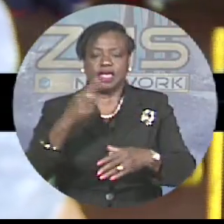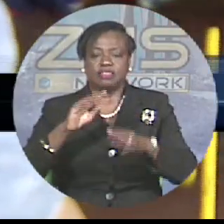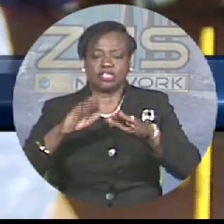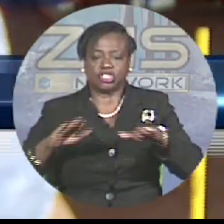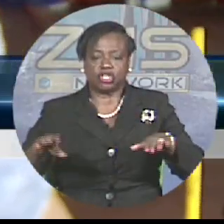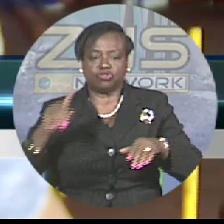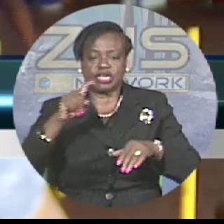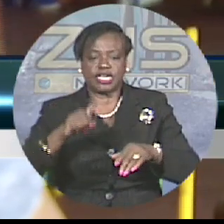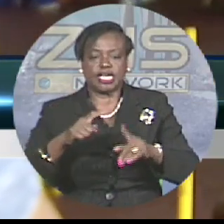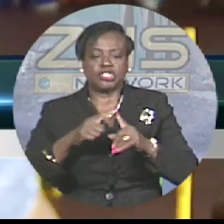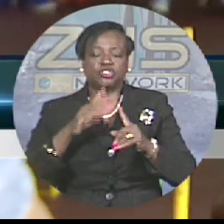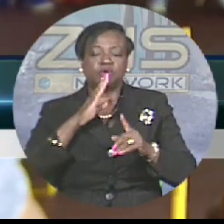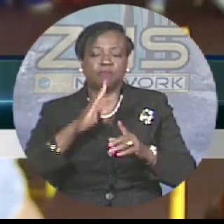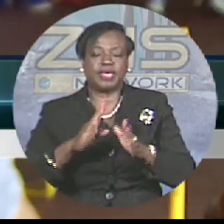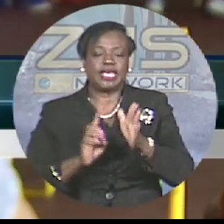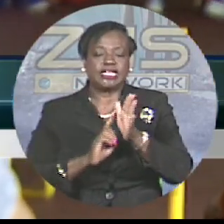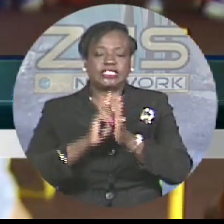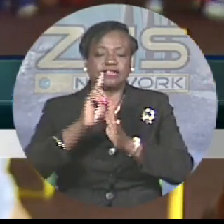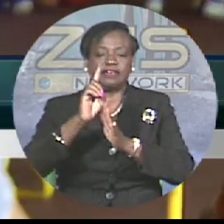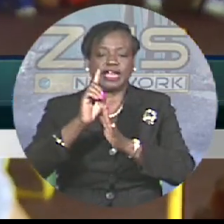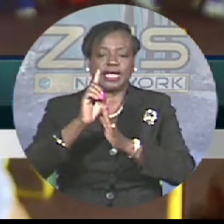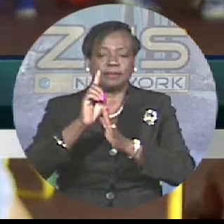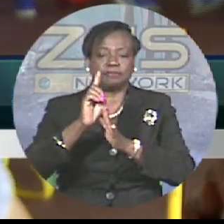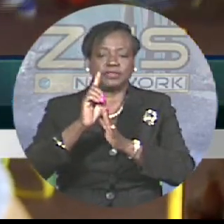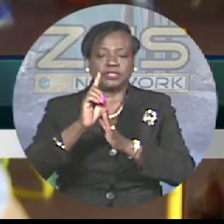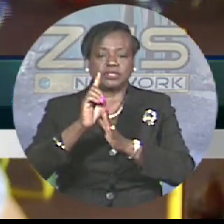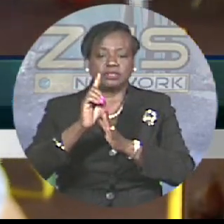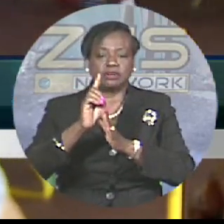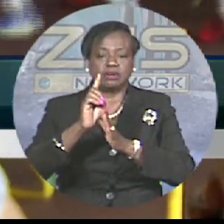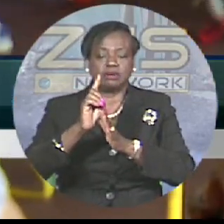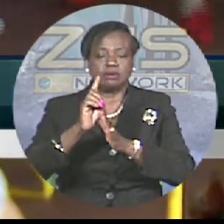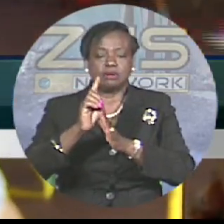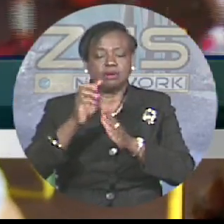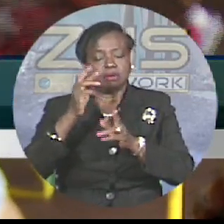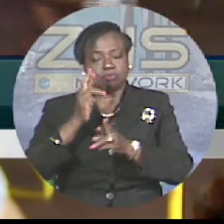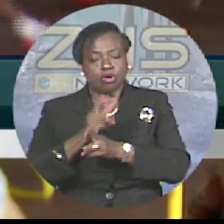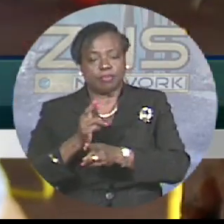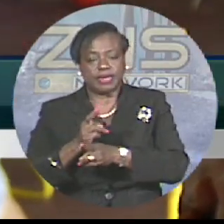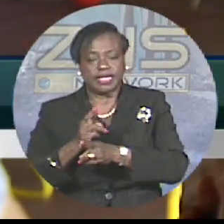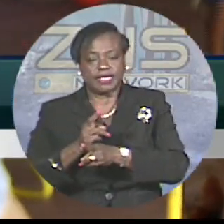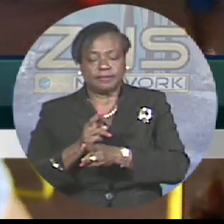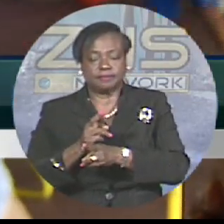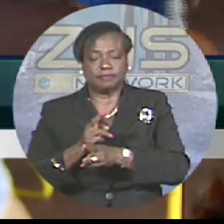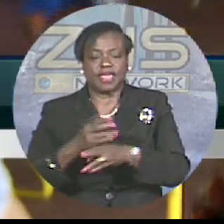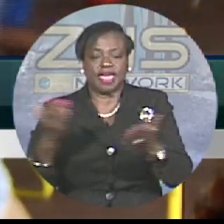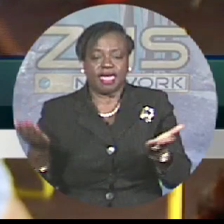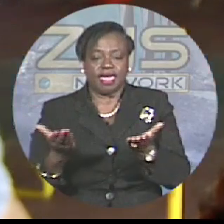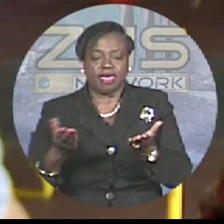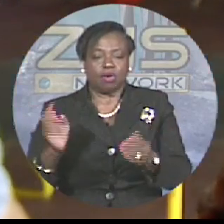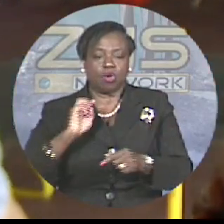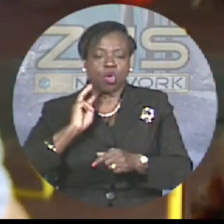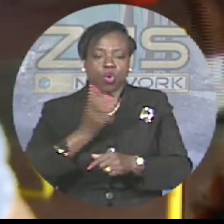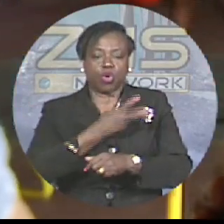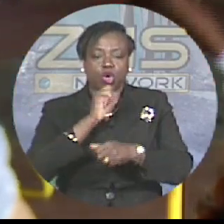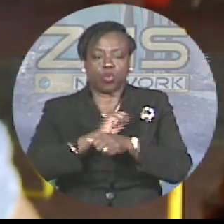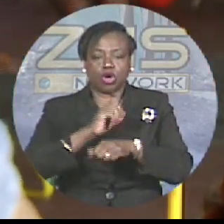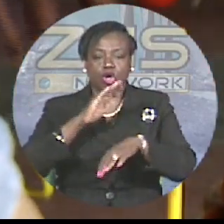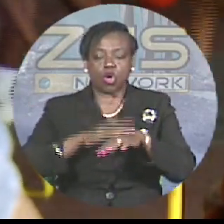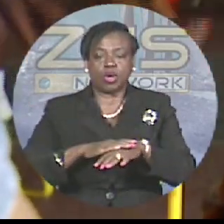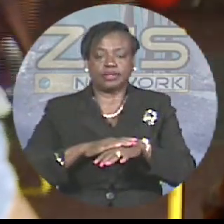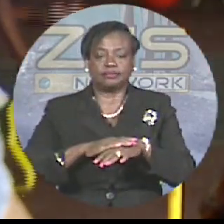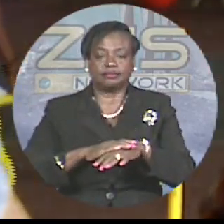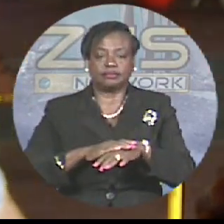properly in the art of dribbling, shooting, passing. And here at the camp, we work on a lot of those